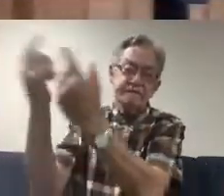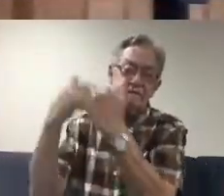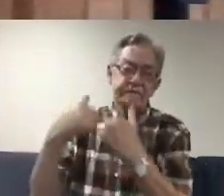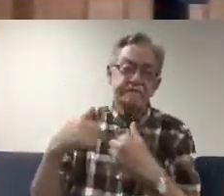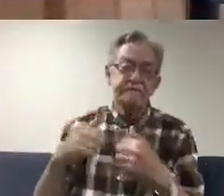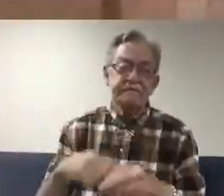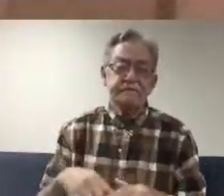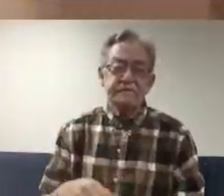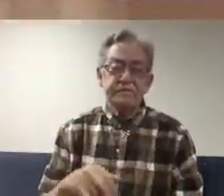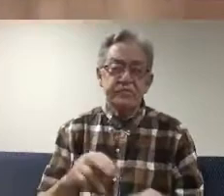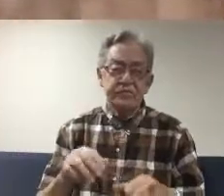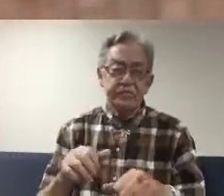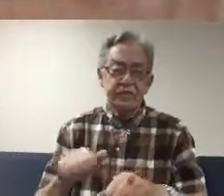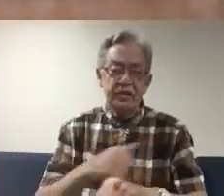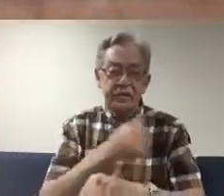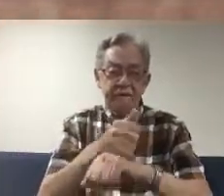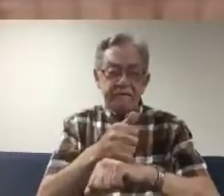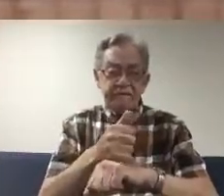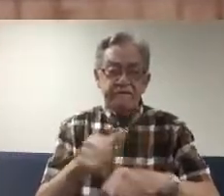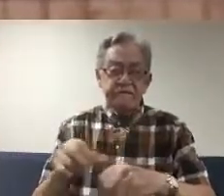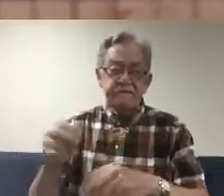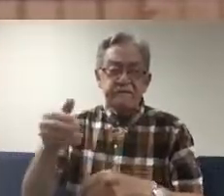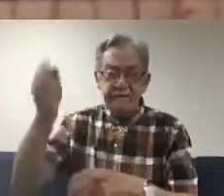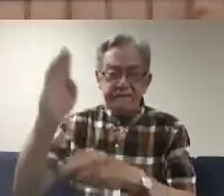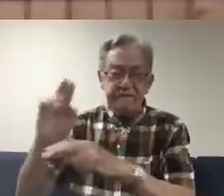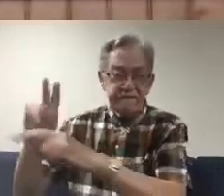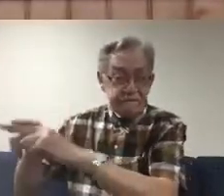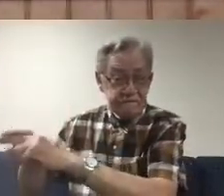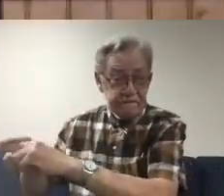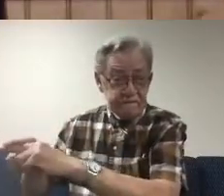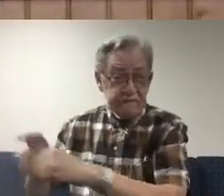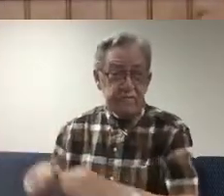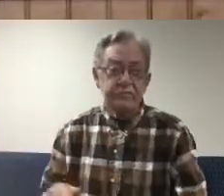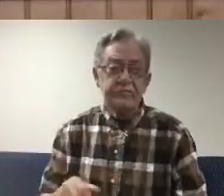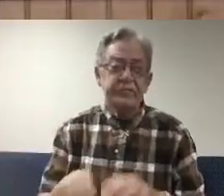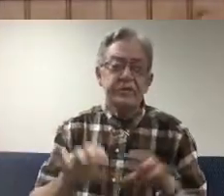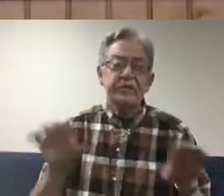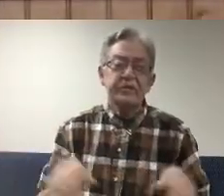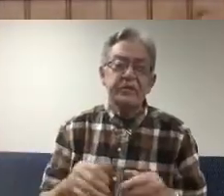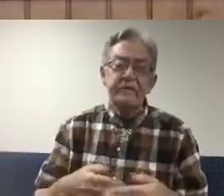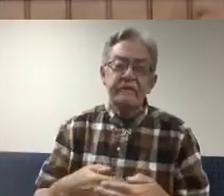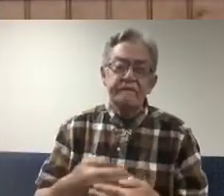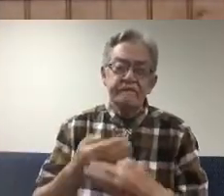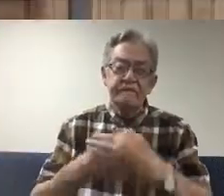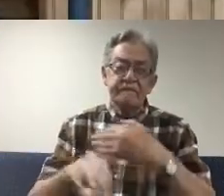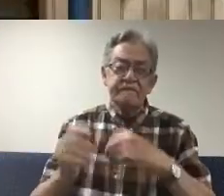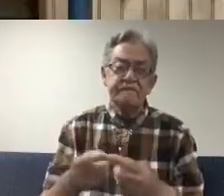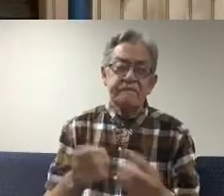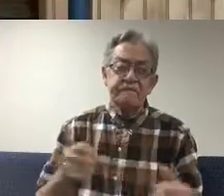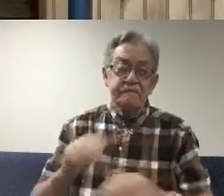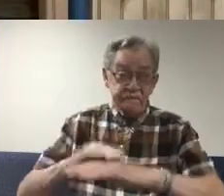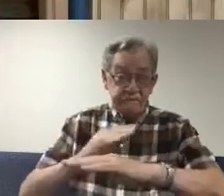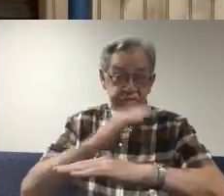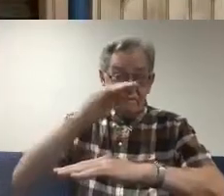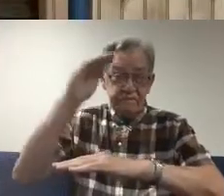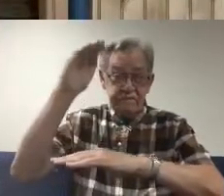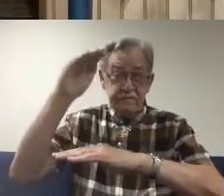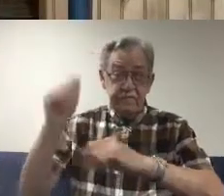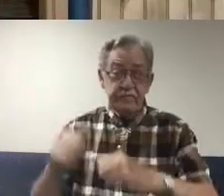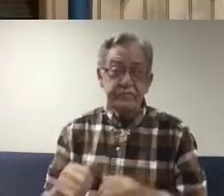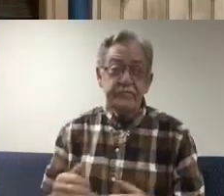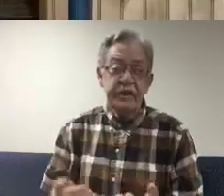muscular ability to get out of it. You were born this way. You were dead in